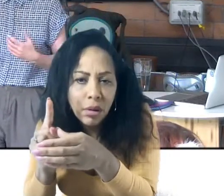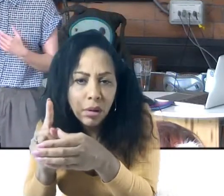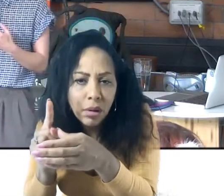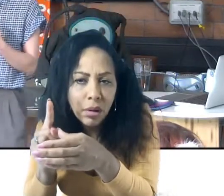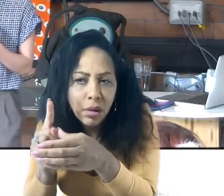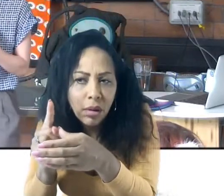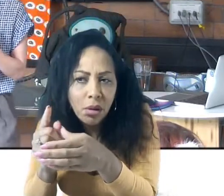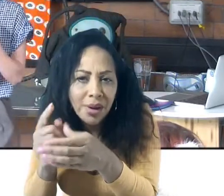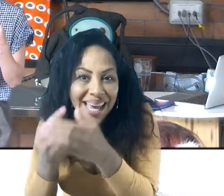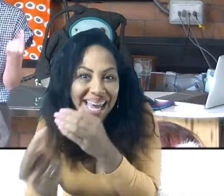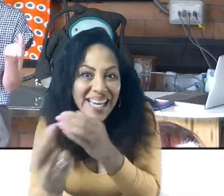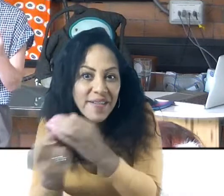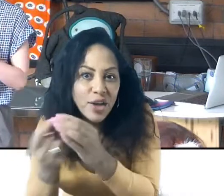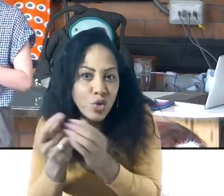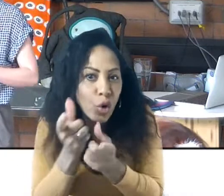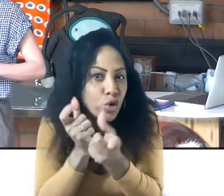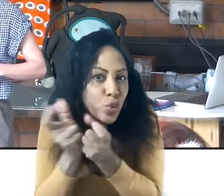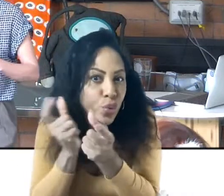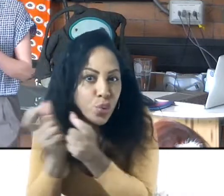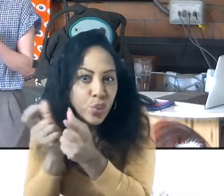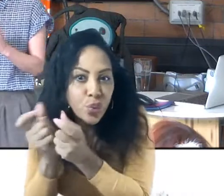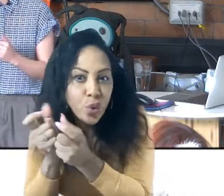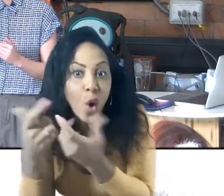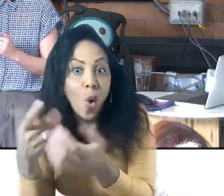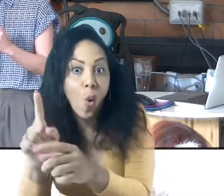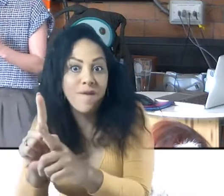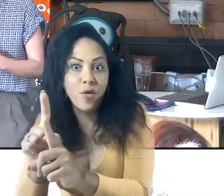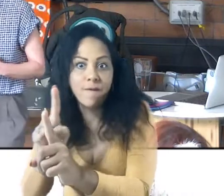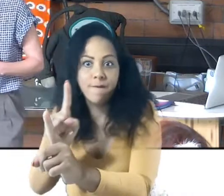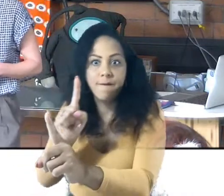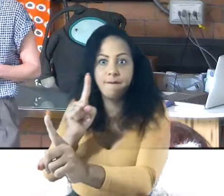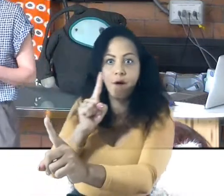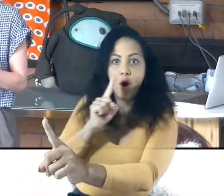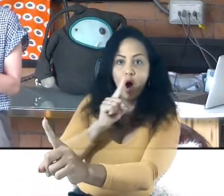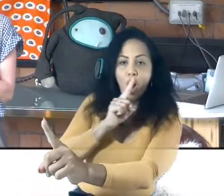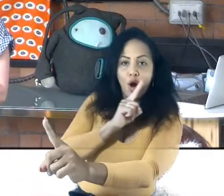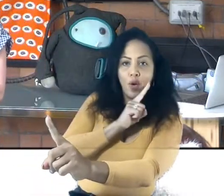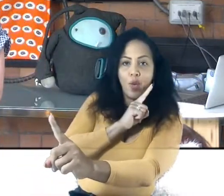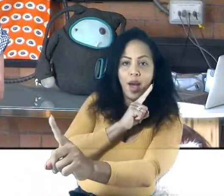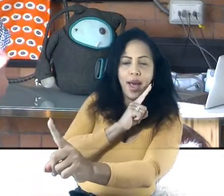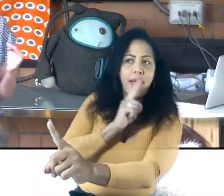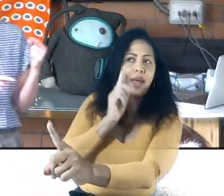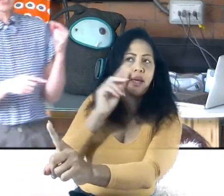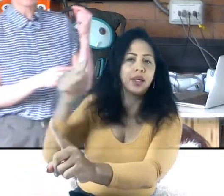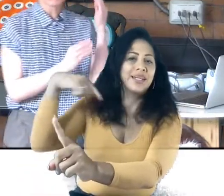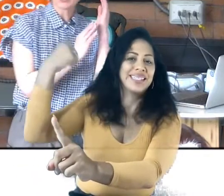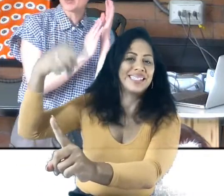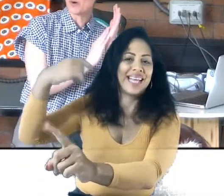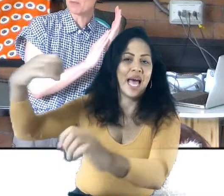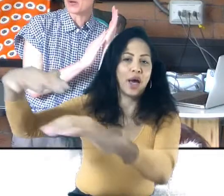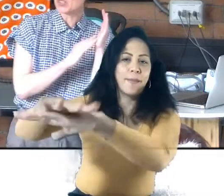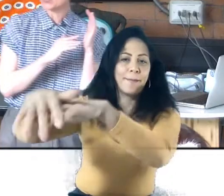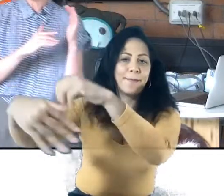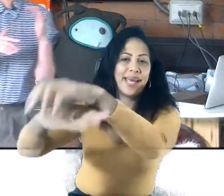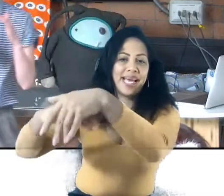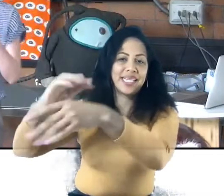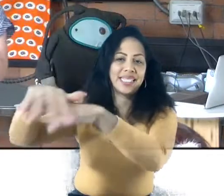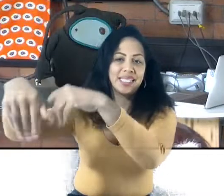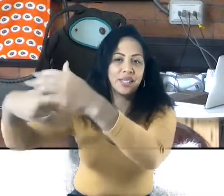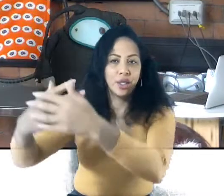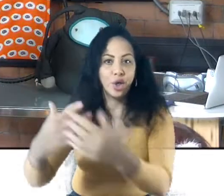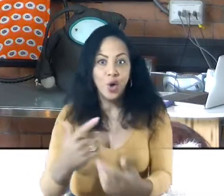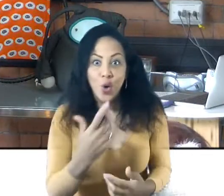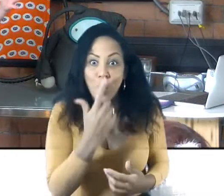And I think we could probably do something quite clever with technology where depending on where you stand, you can hear one person, or if you